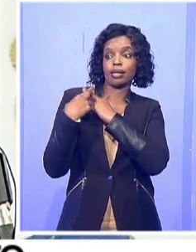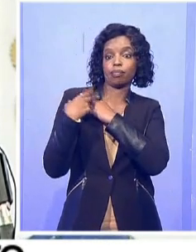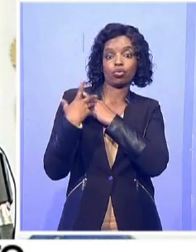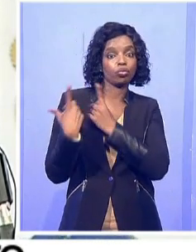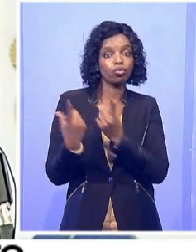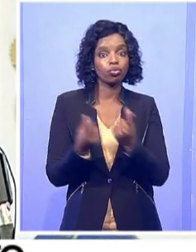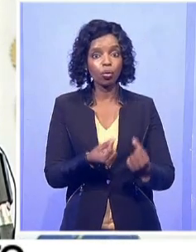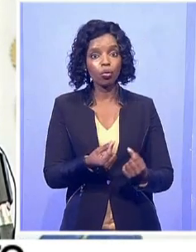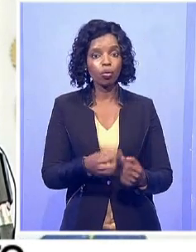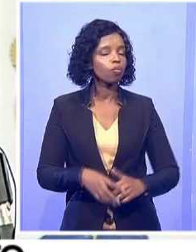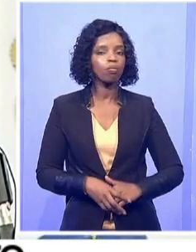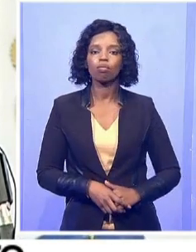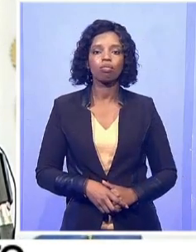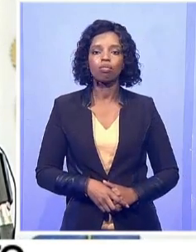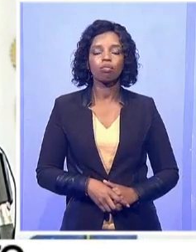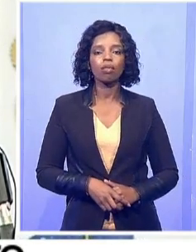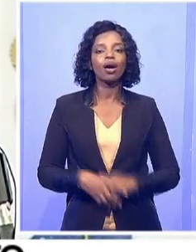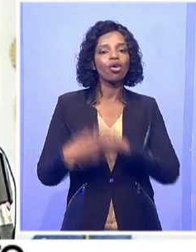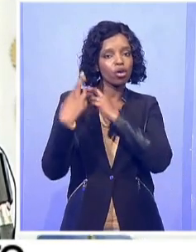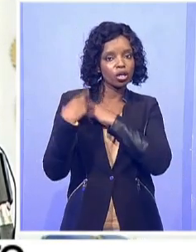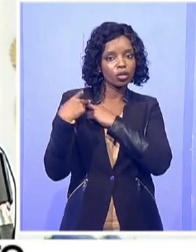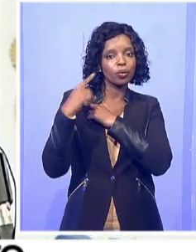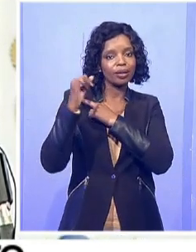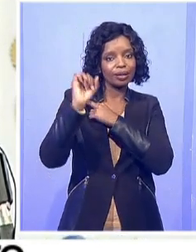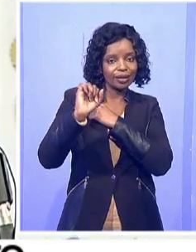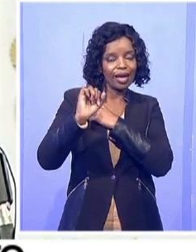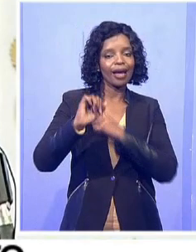Yes, Premier, I know, I understand.